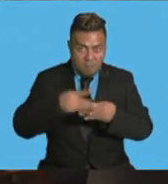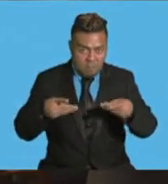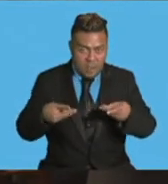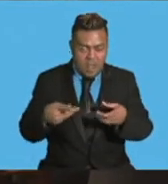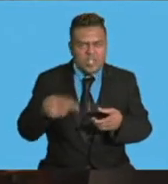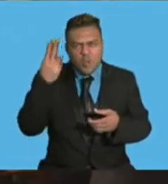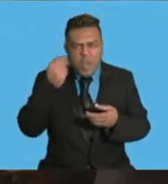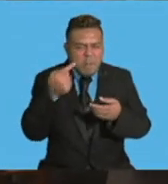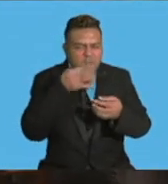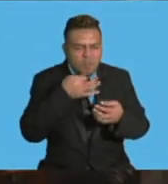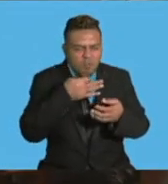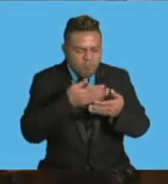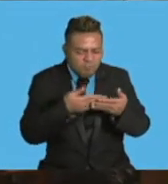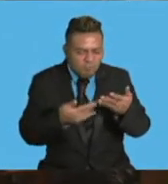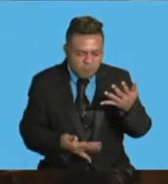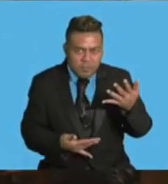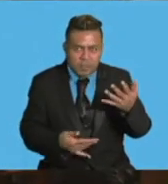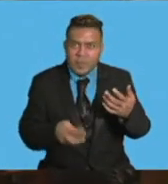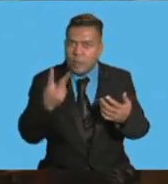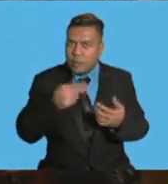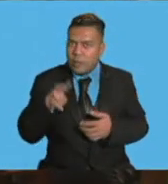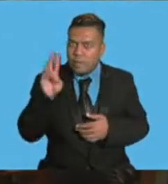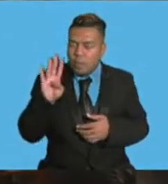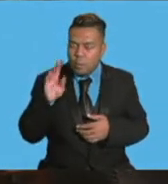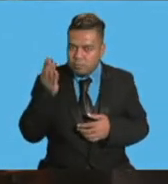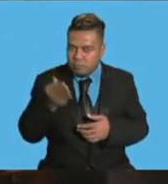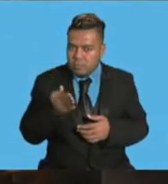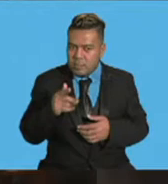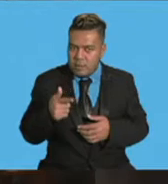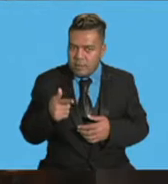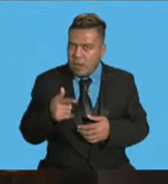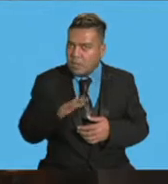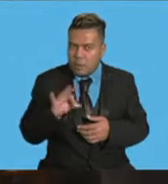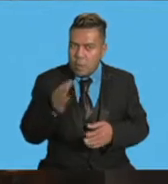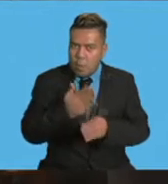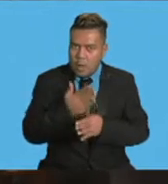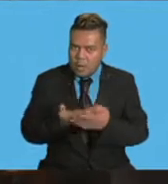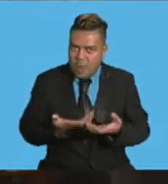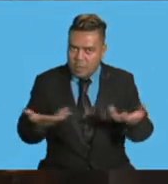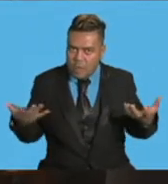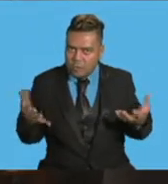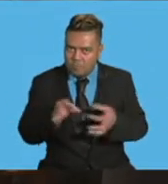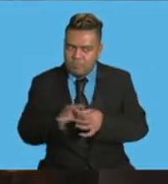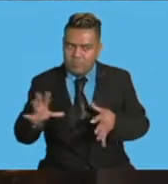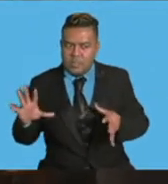Honorable Speaker, sir, is manned 24/7, and it does not work in isolation.